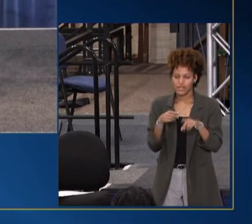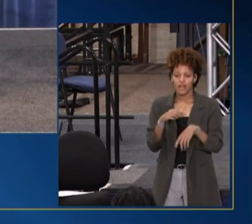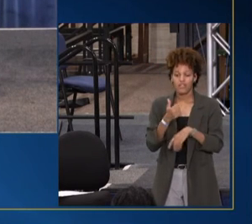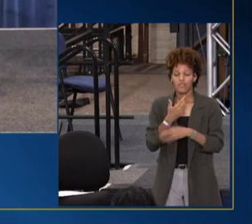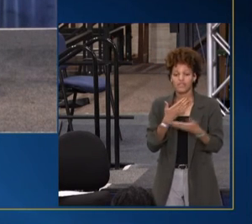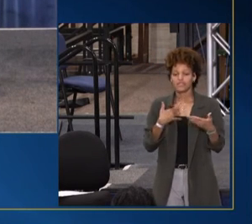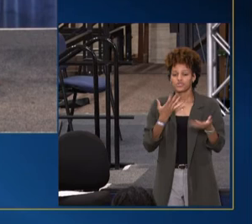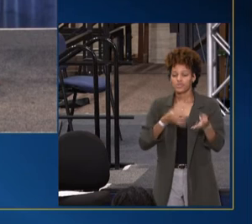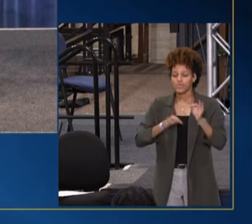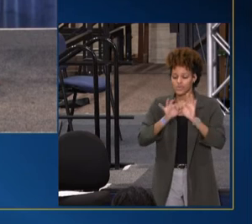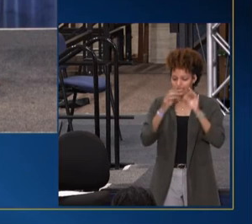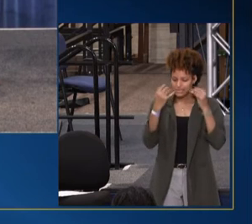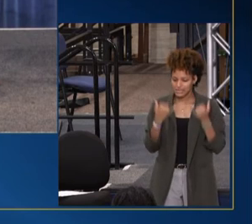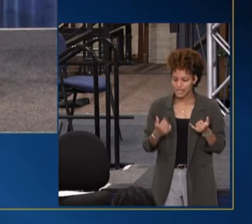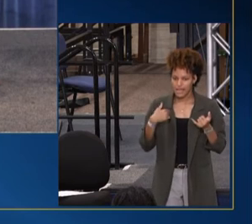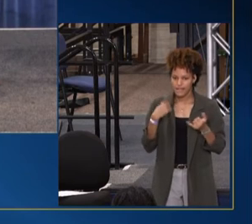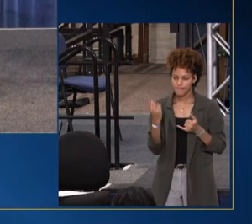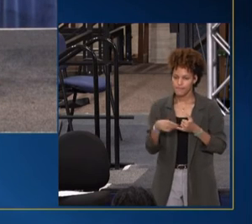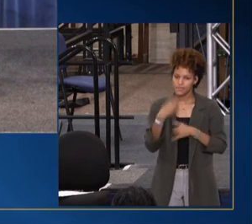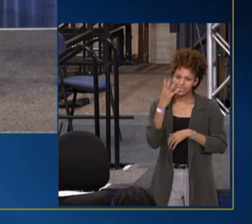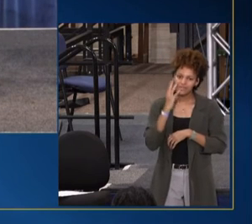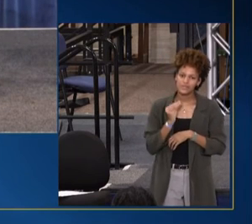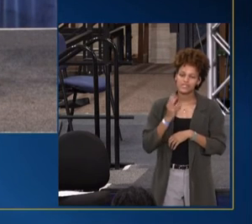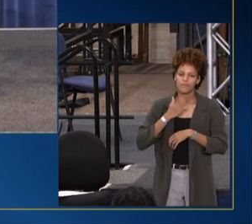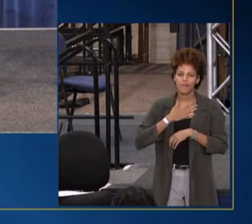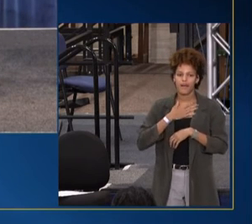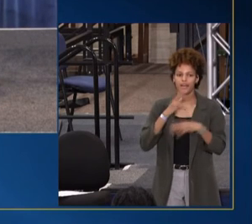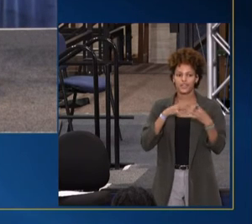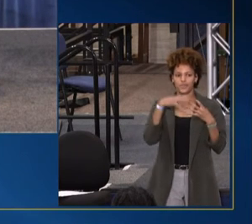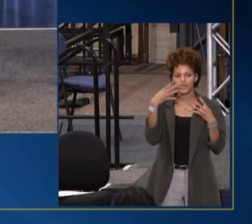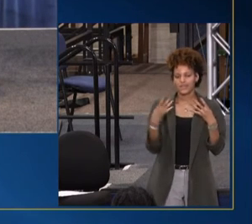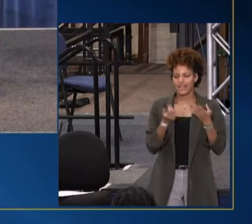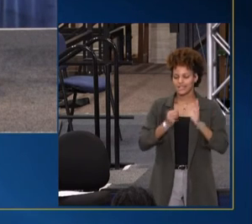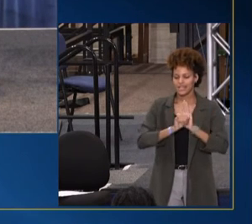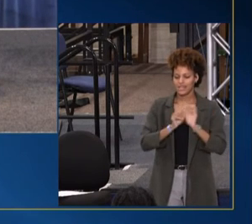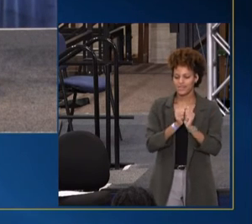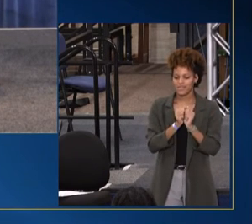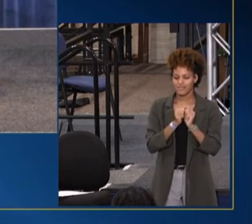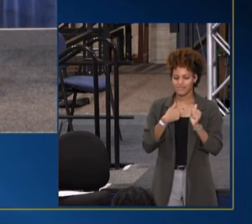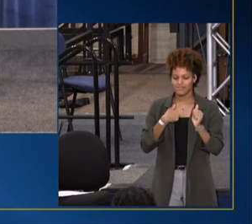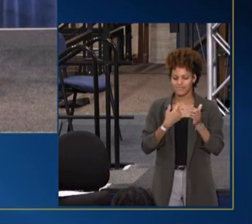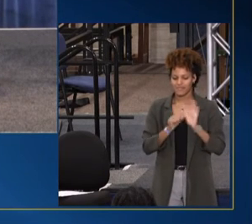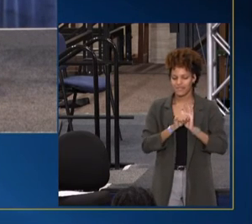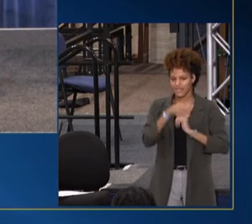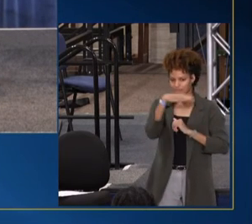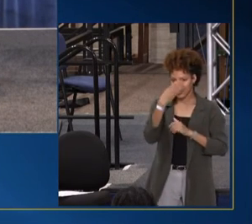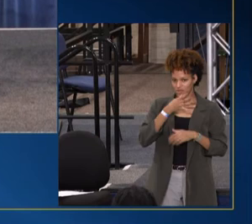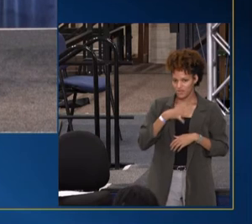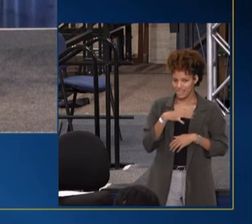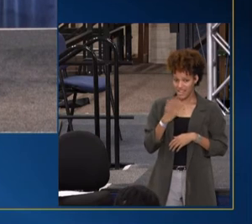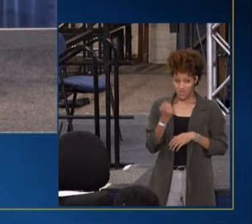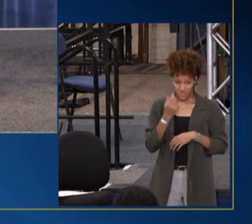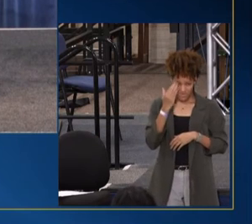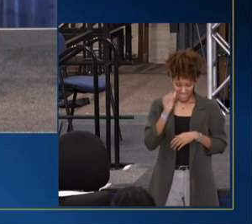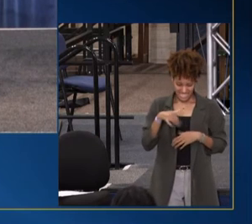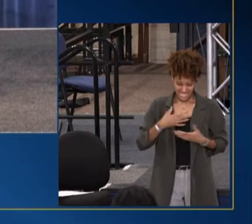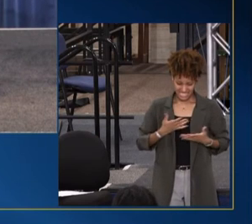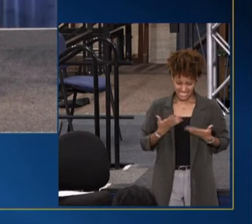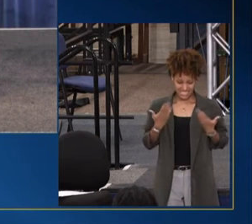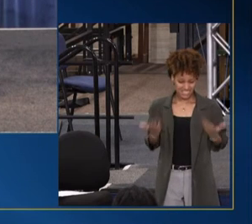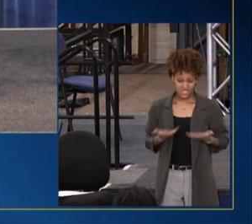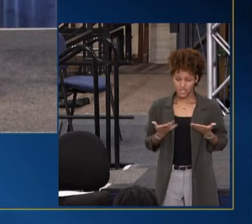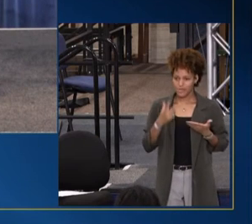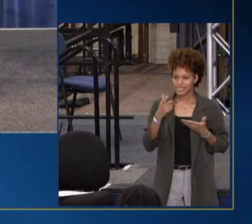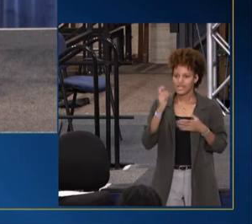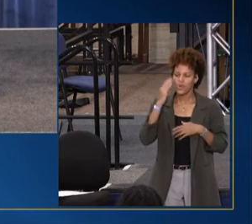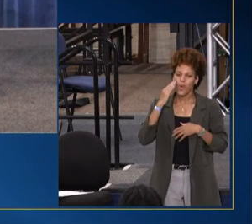to say is that I only experience my queer identity from being a Black woman. That is the only way that I know that it exists. So it has to